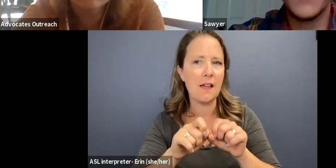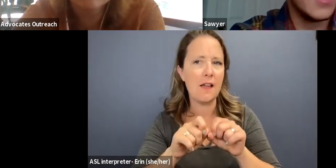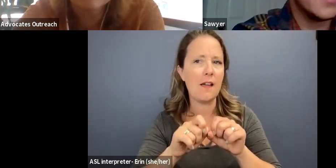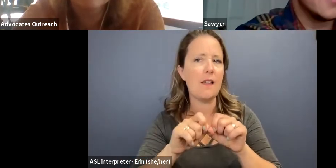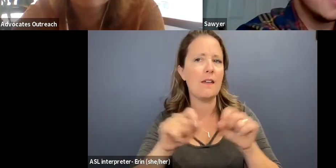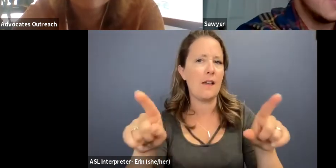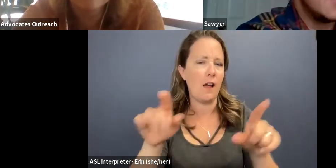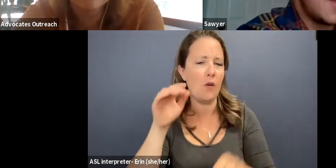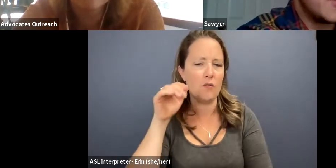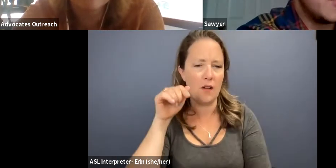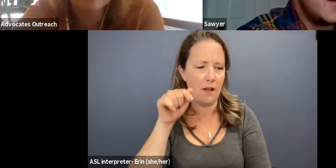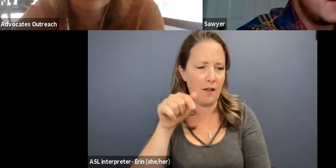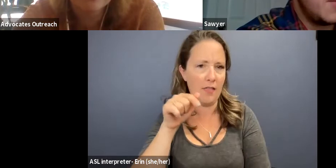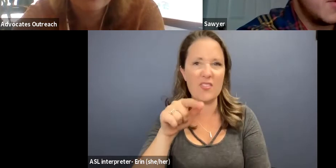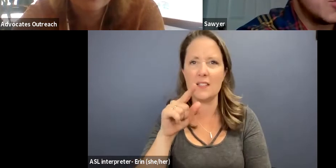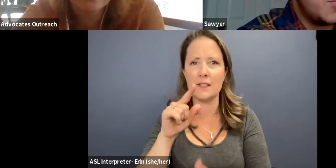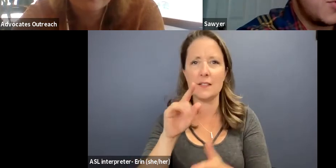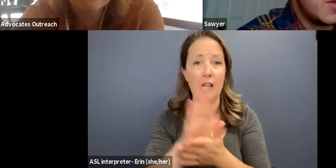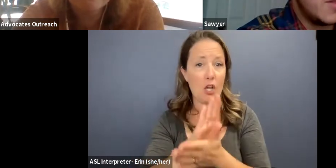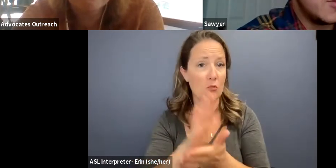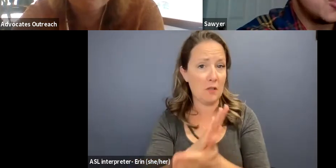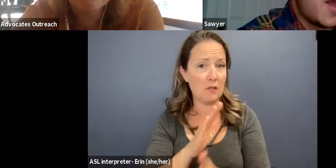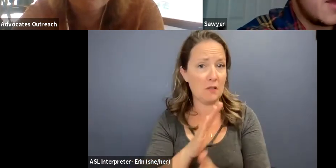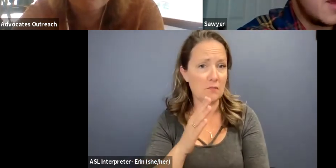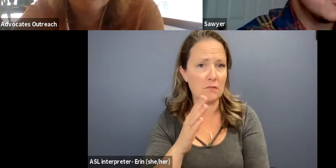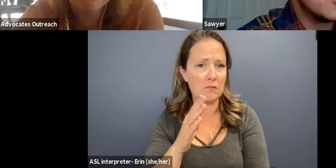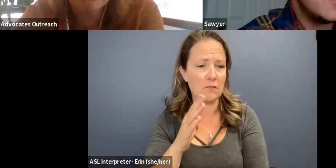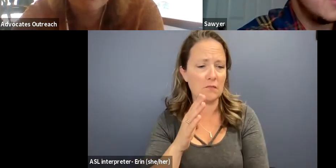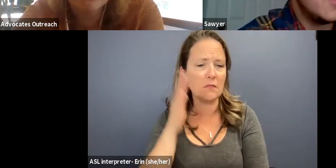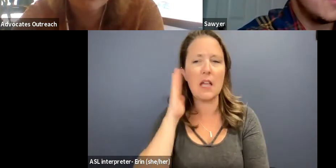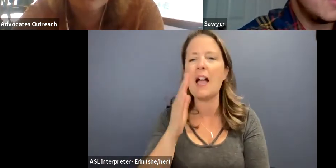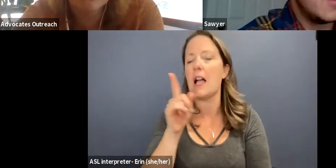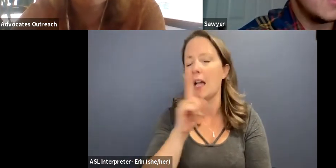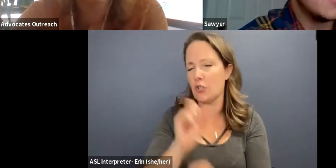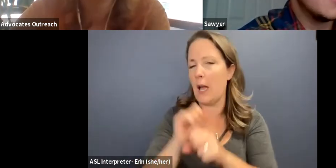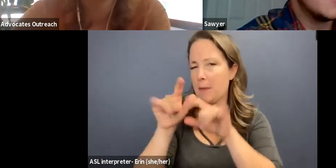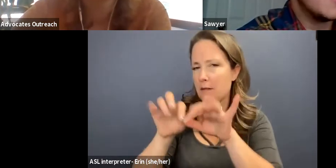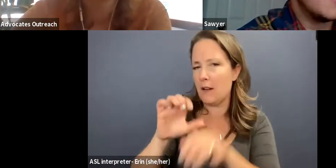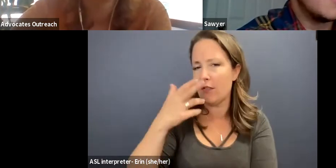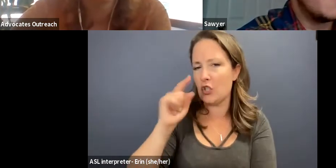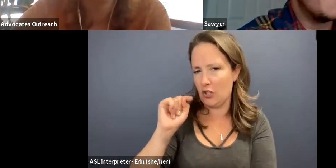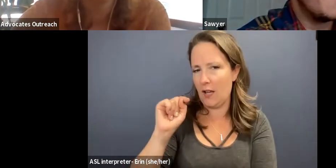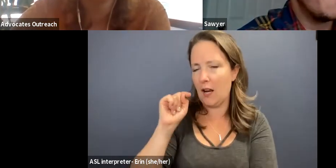really is, it's not too soon, and it's not too late either.